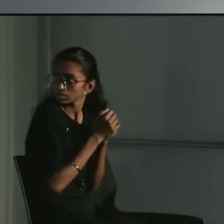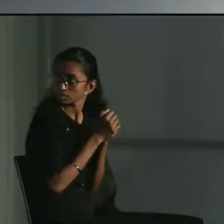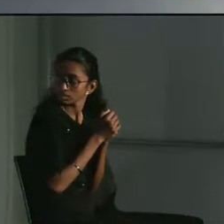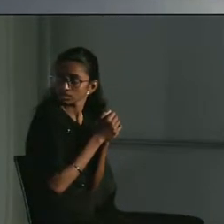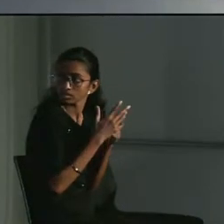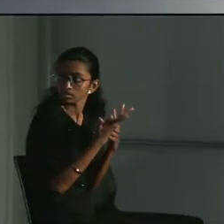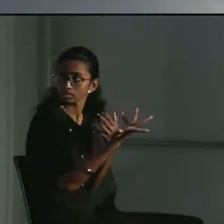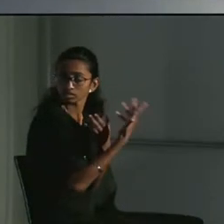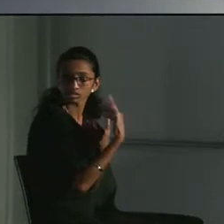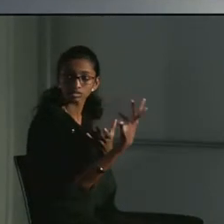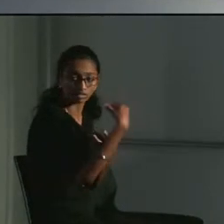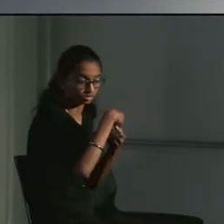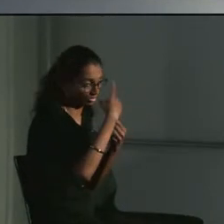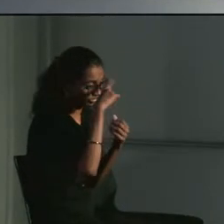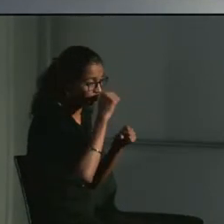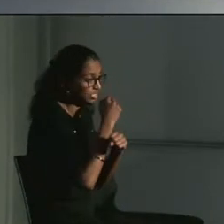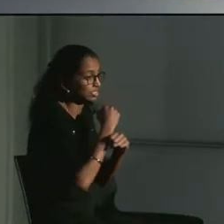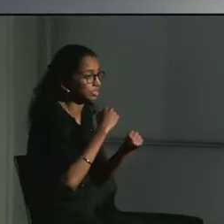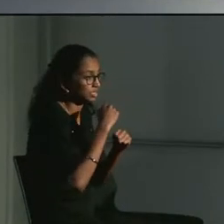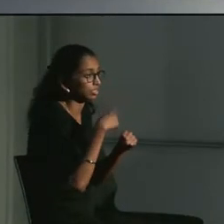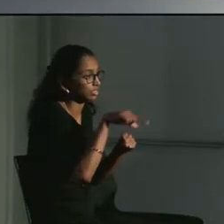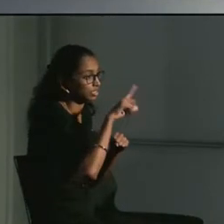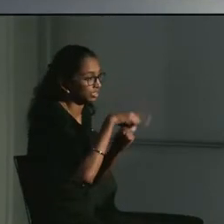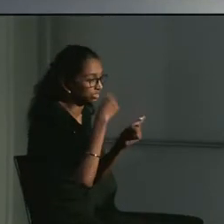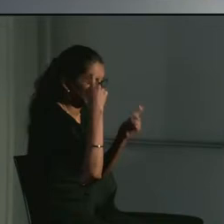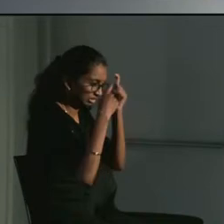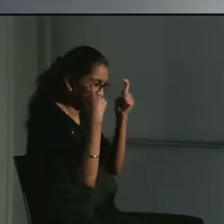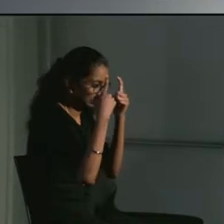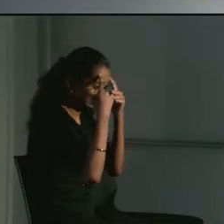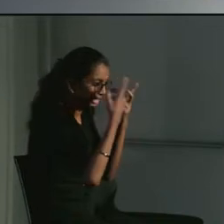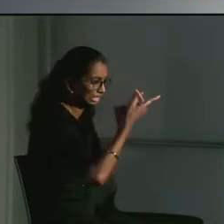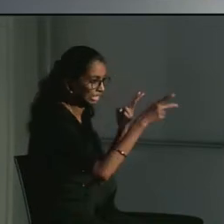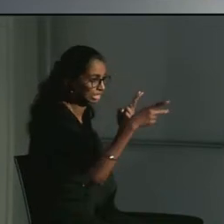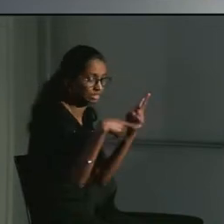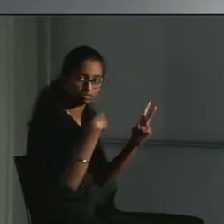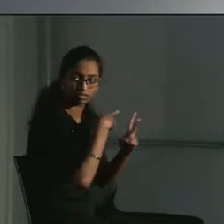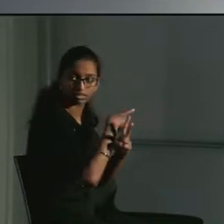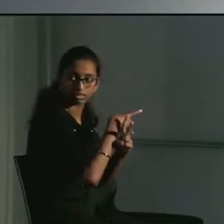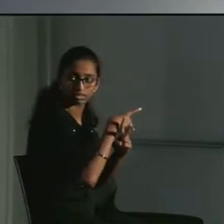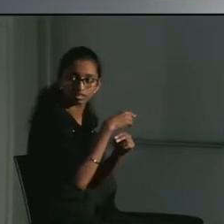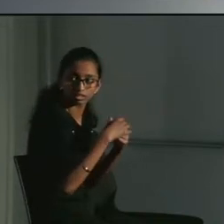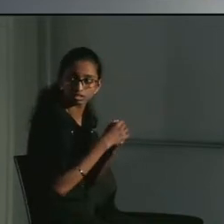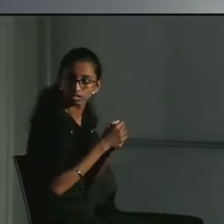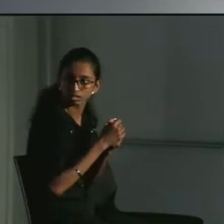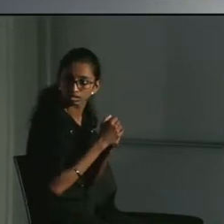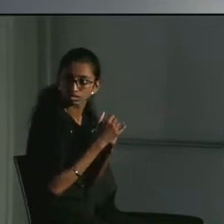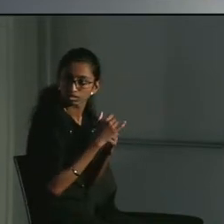occupying public spaces could be reimagined differently, and a part of that work is